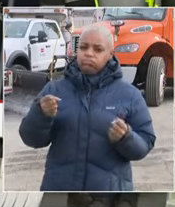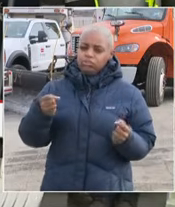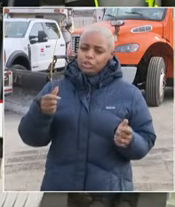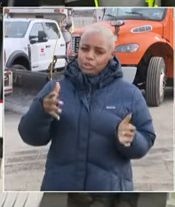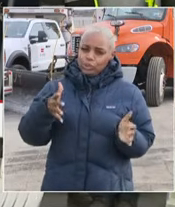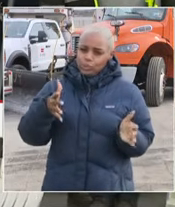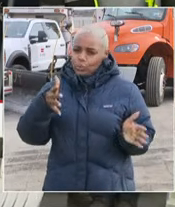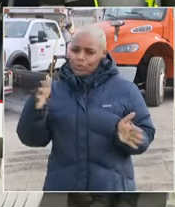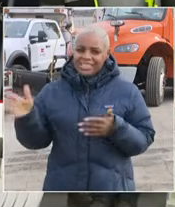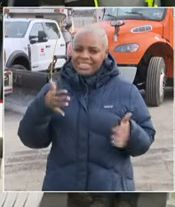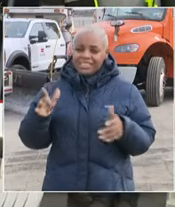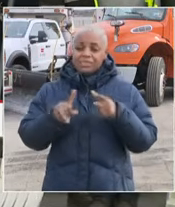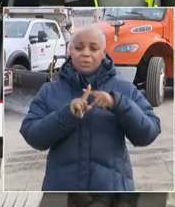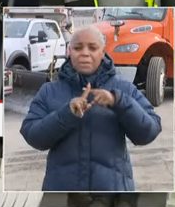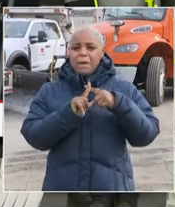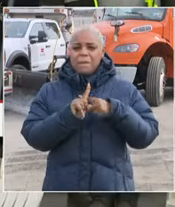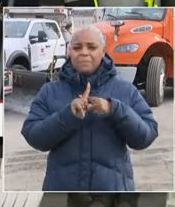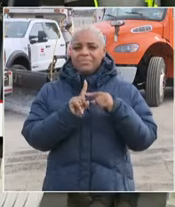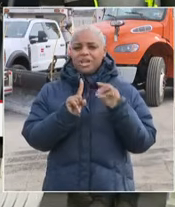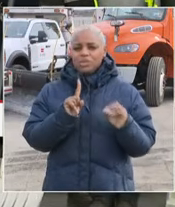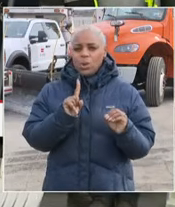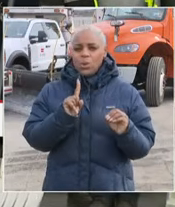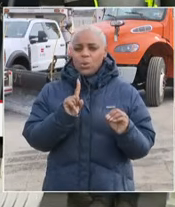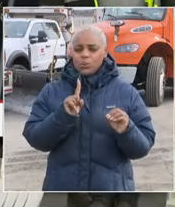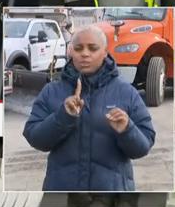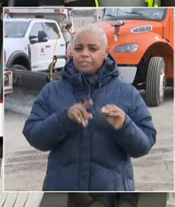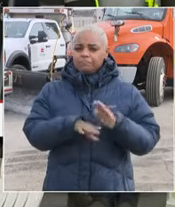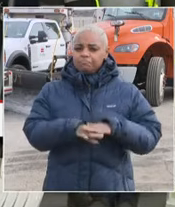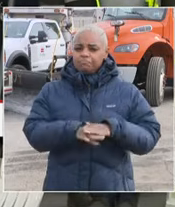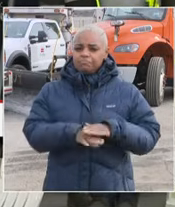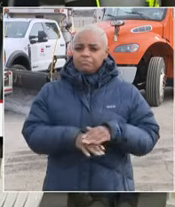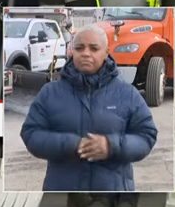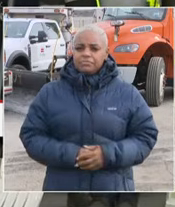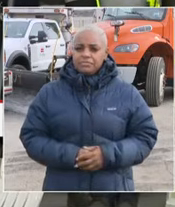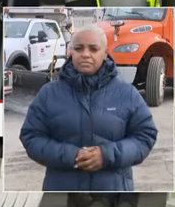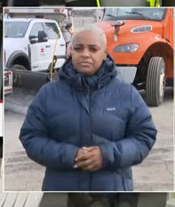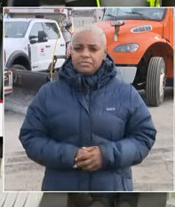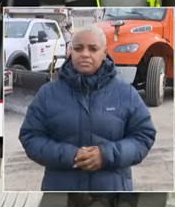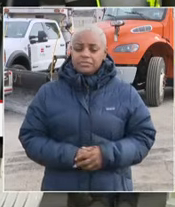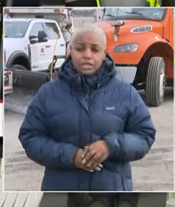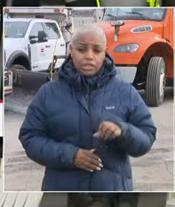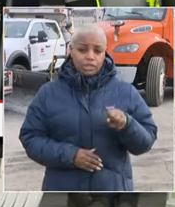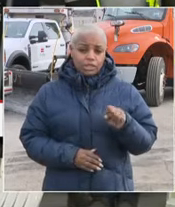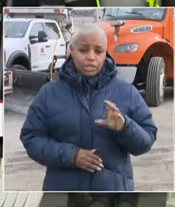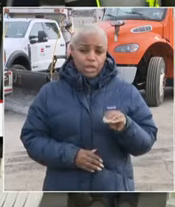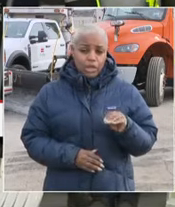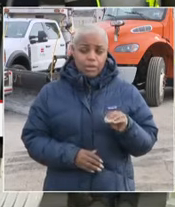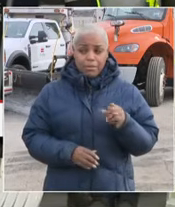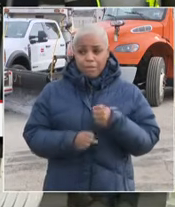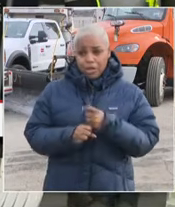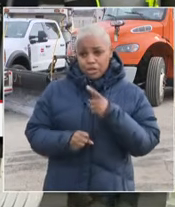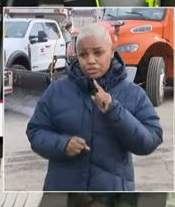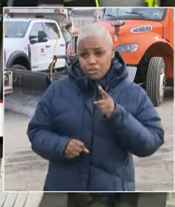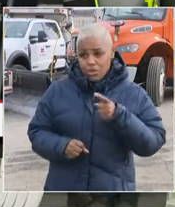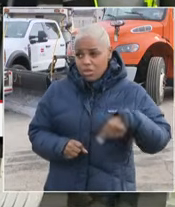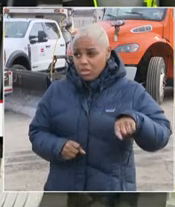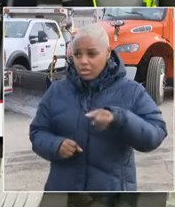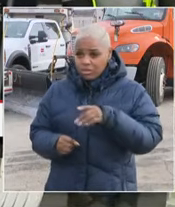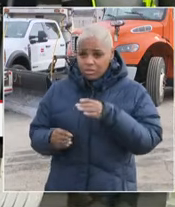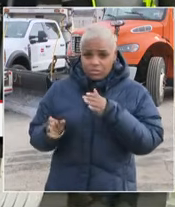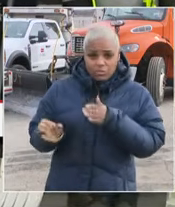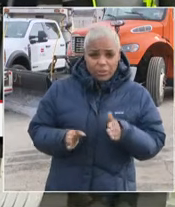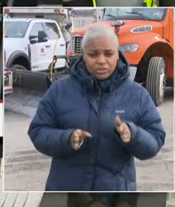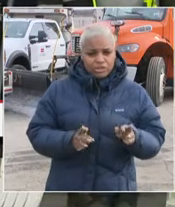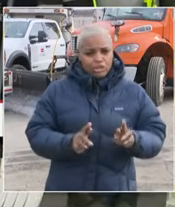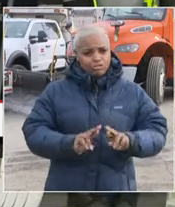below 0. So to make sure we have all the resources we need to respond, I am declaring